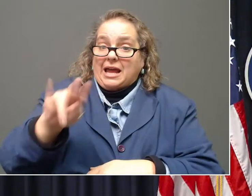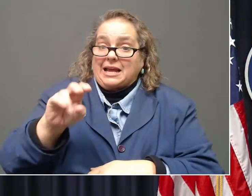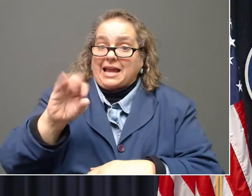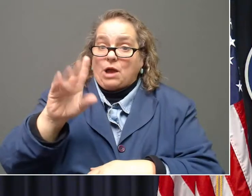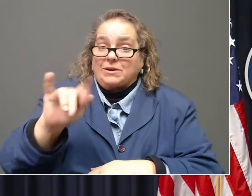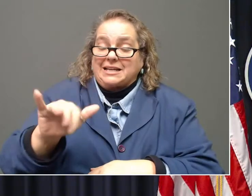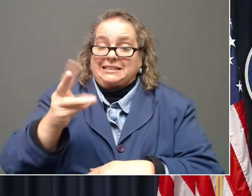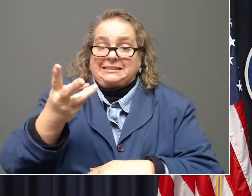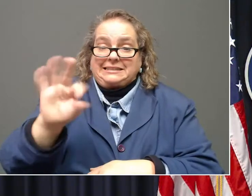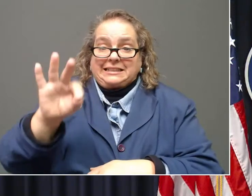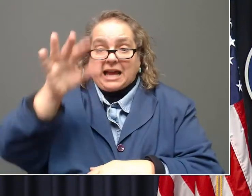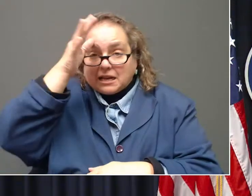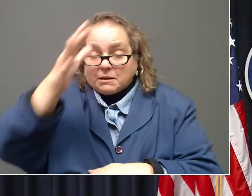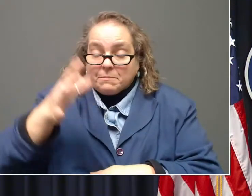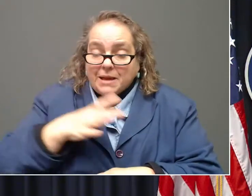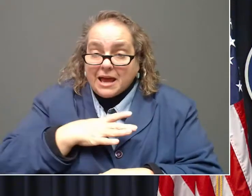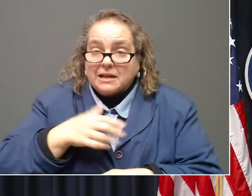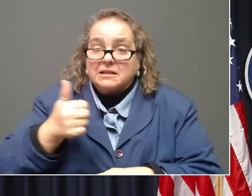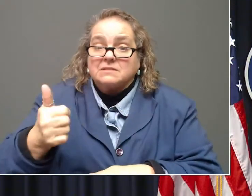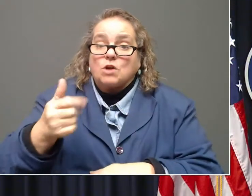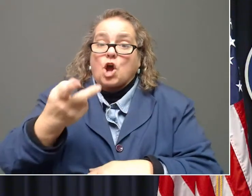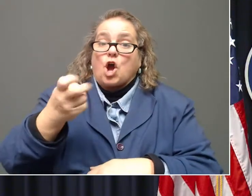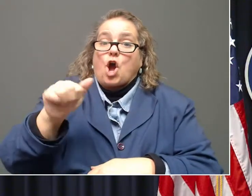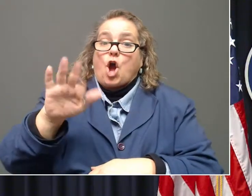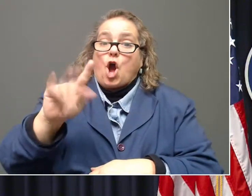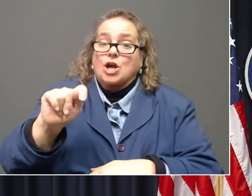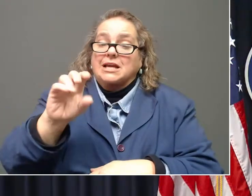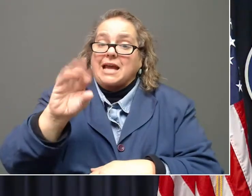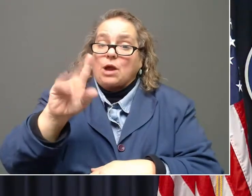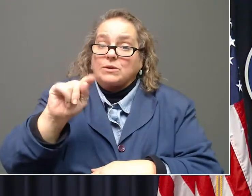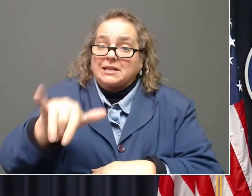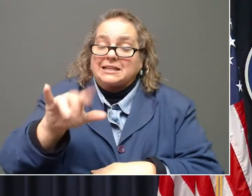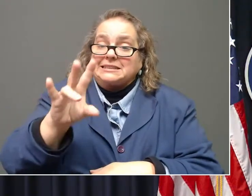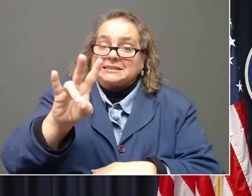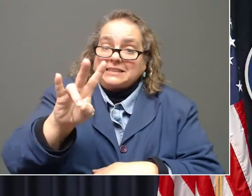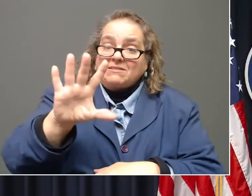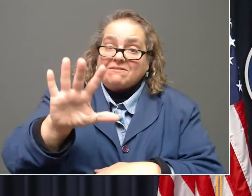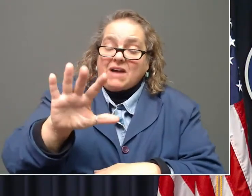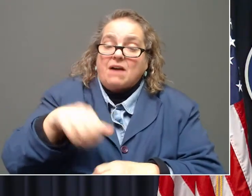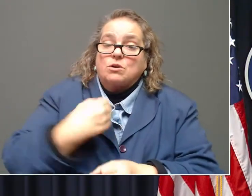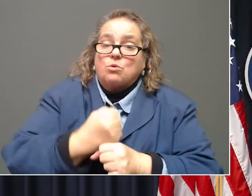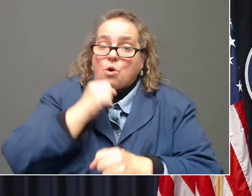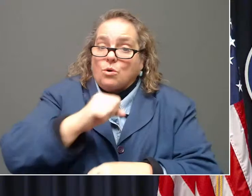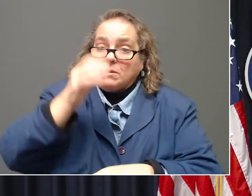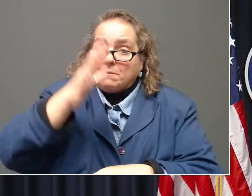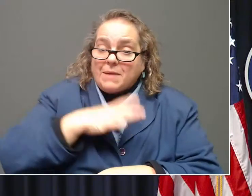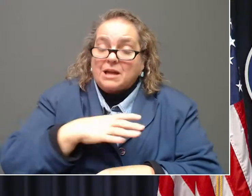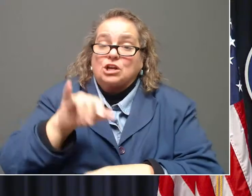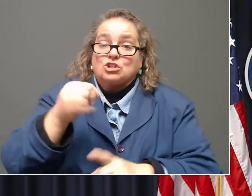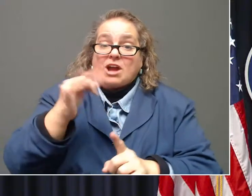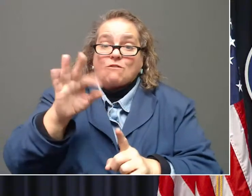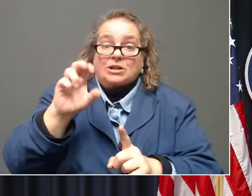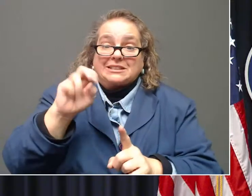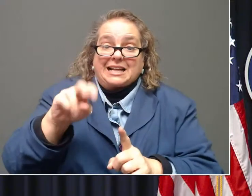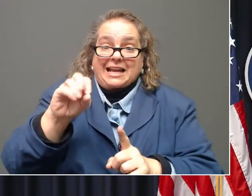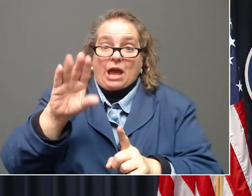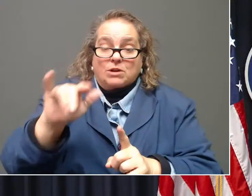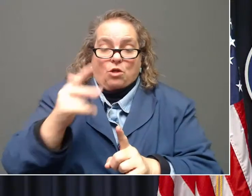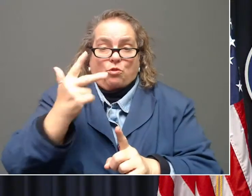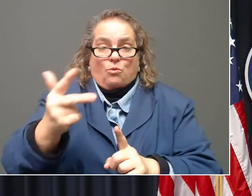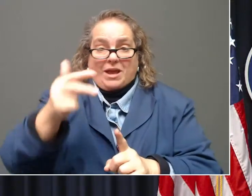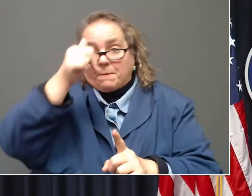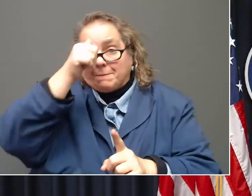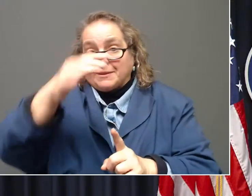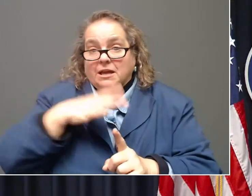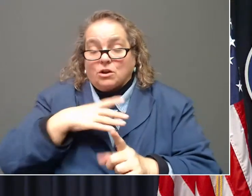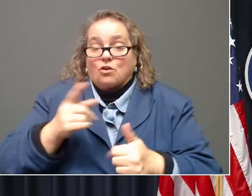Fayette County, we lost 3 women, ages 58, 70, and 80, 2 men, ages 76 and